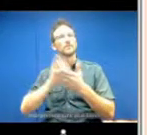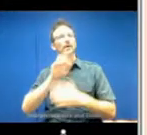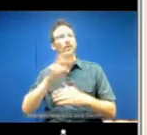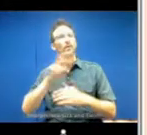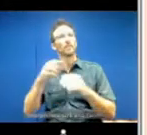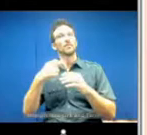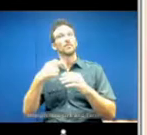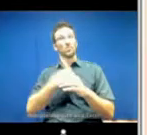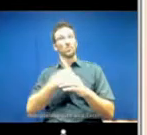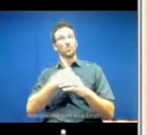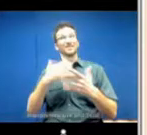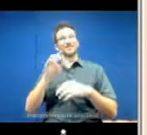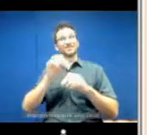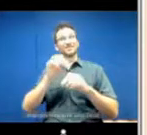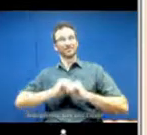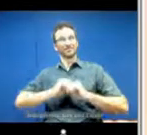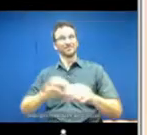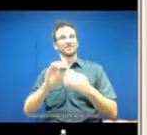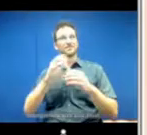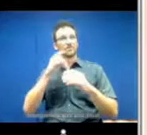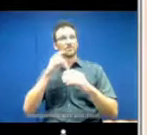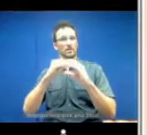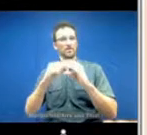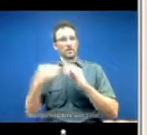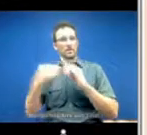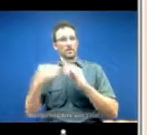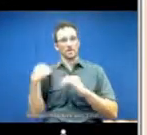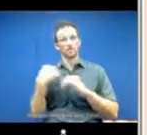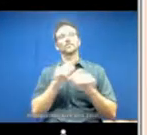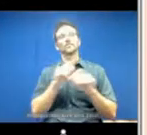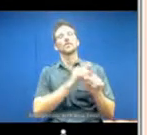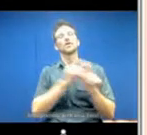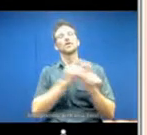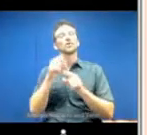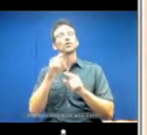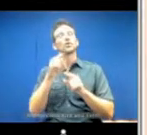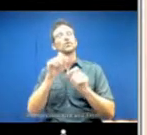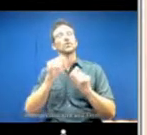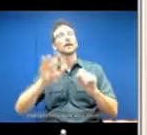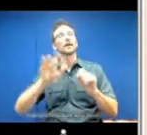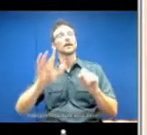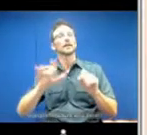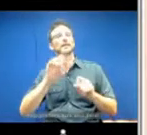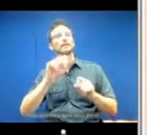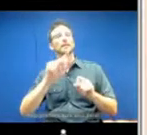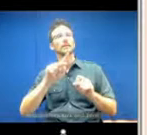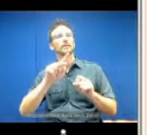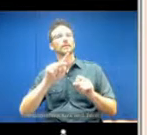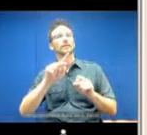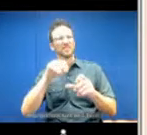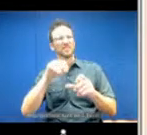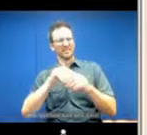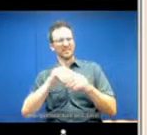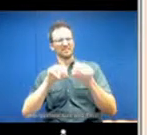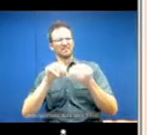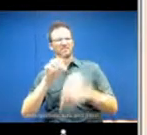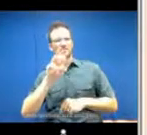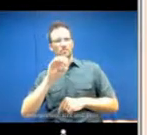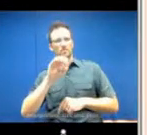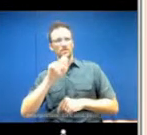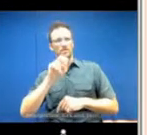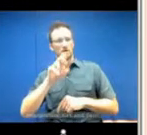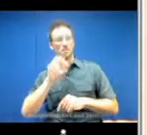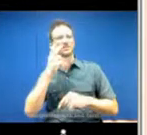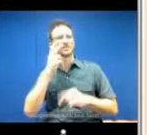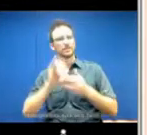there is the link to access the webinar tonight, and you'll see this link for the survey there at the bottom of the page. A